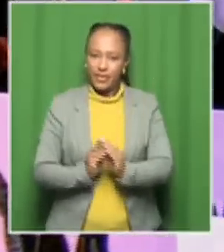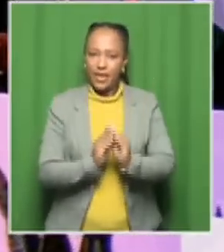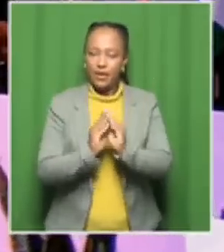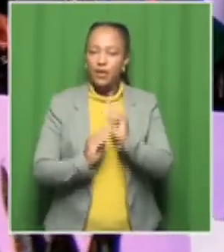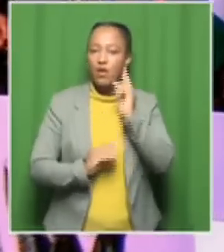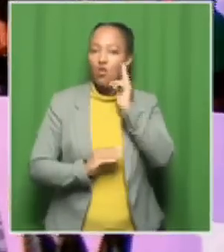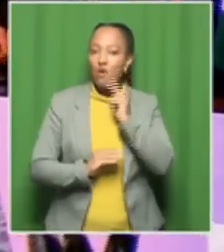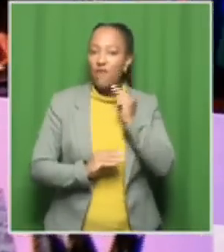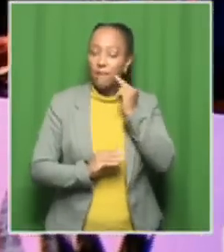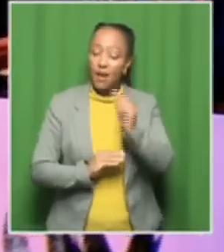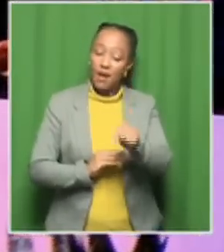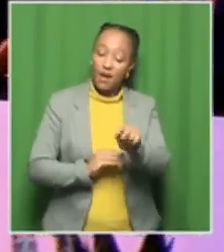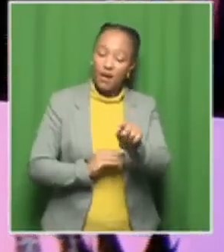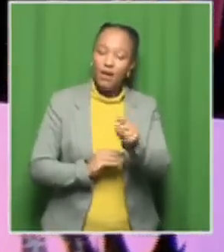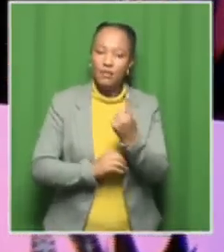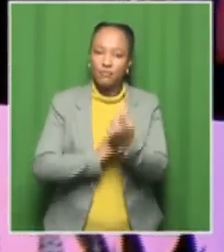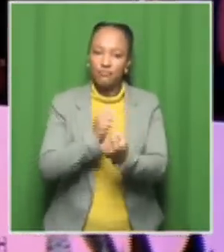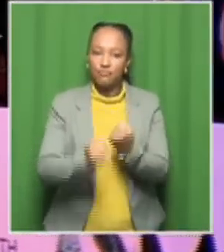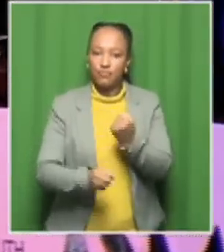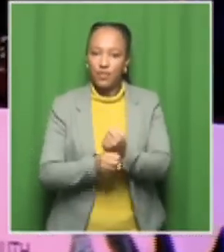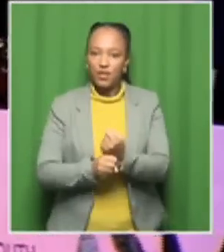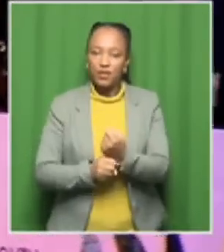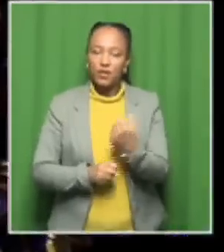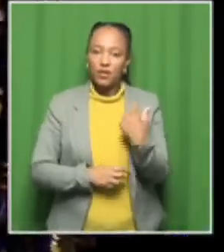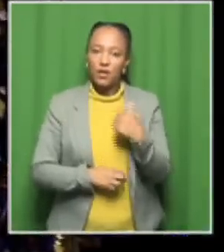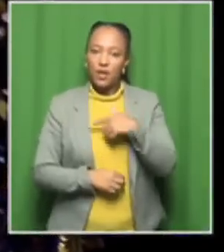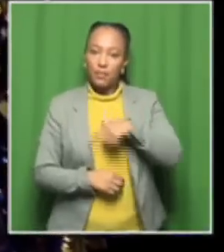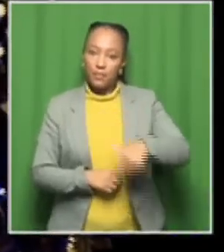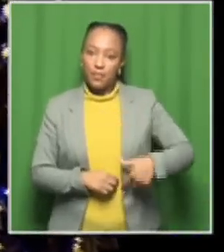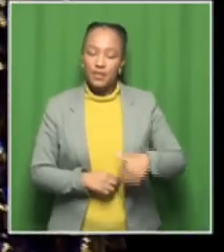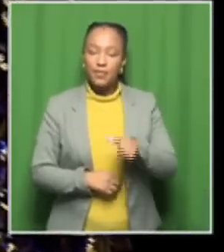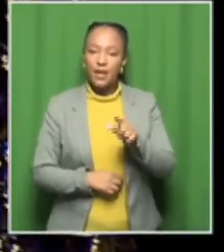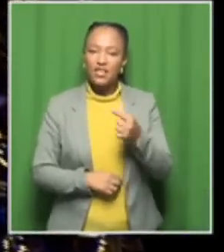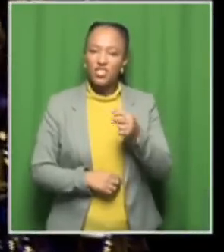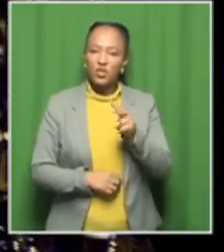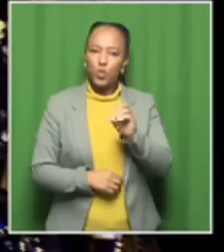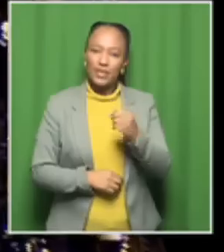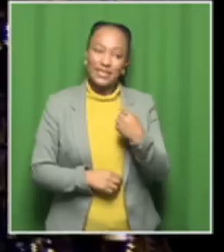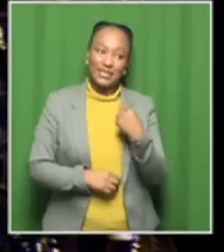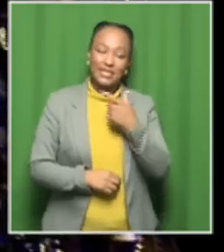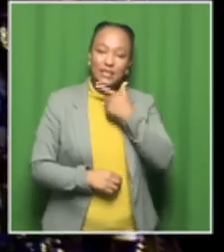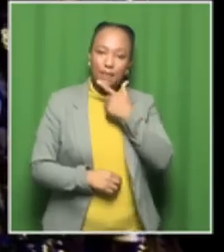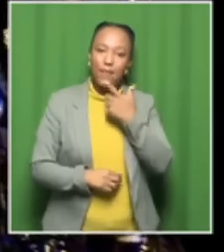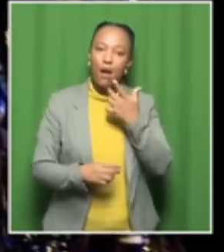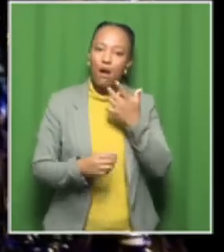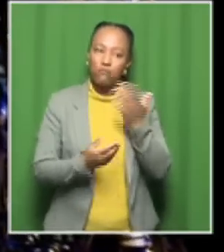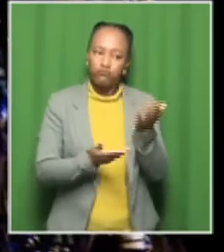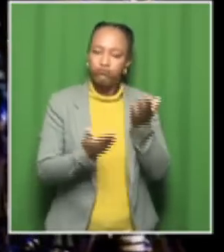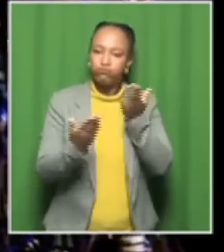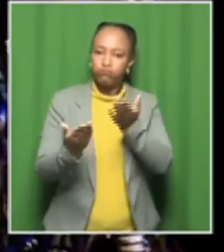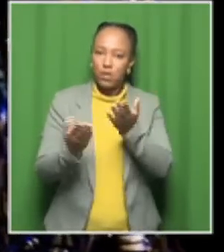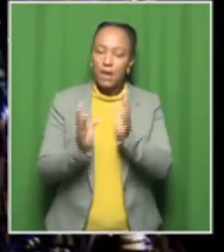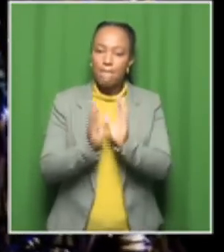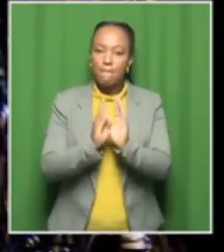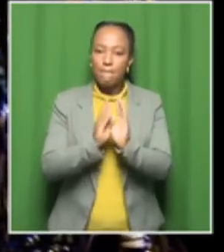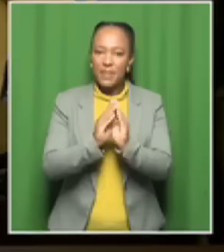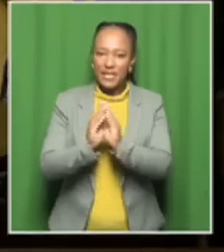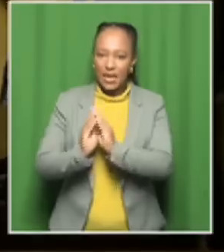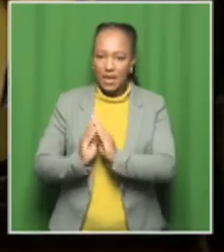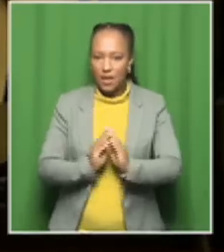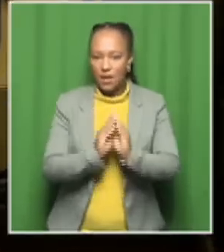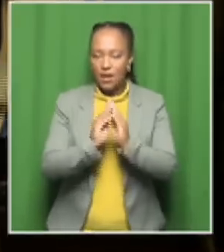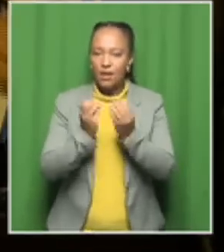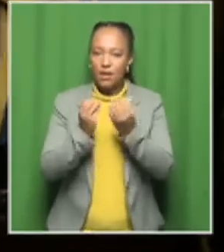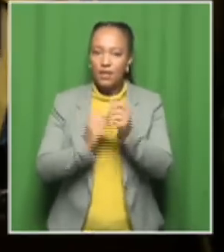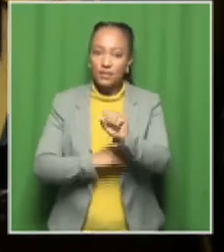as president of the G20 in December 2024, a number of key meetings have already been held. South Africa's